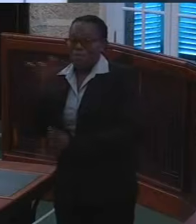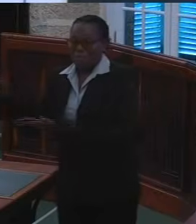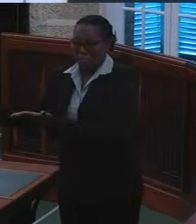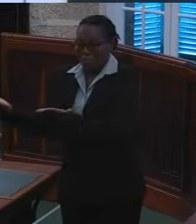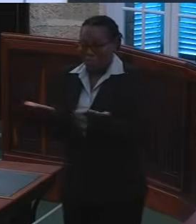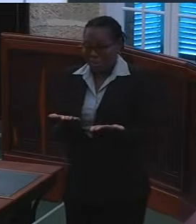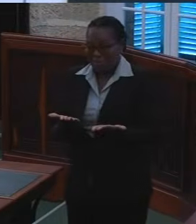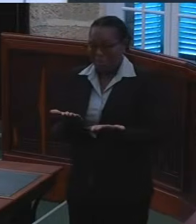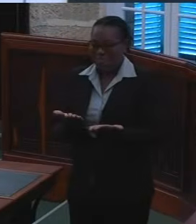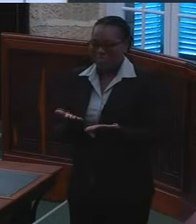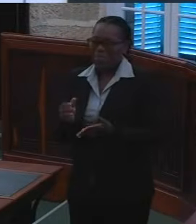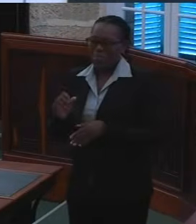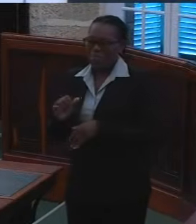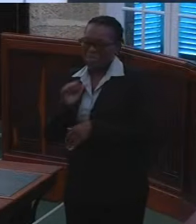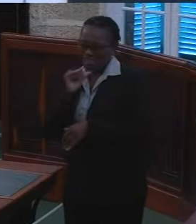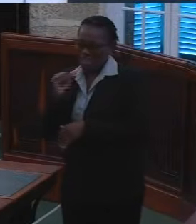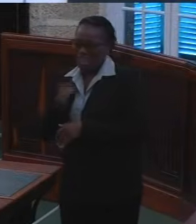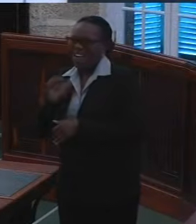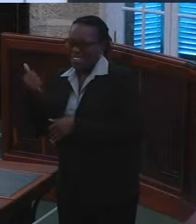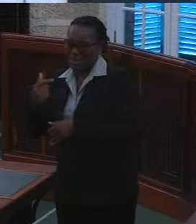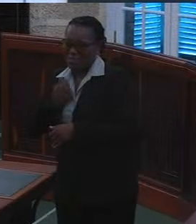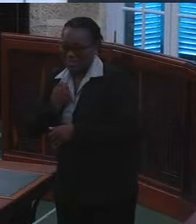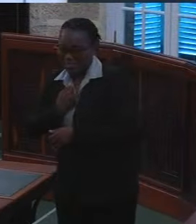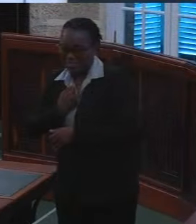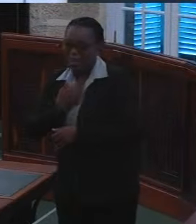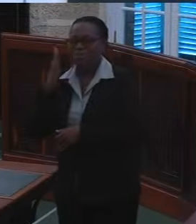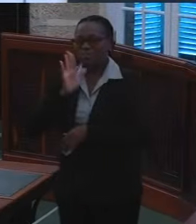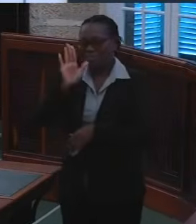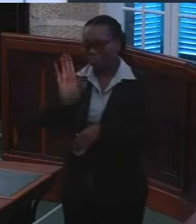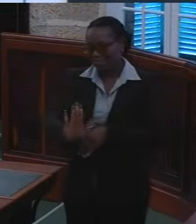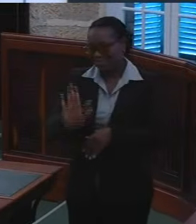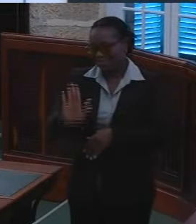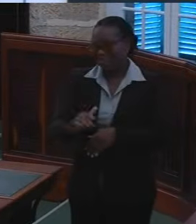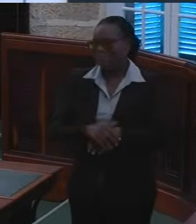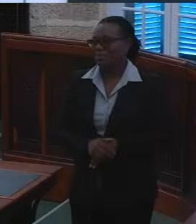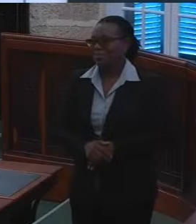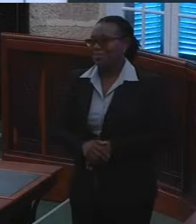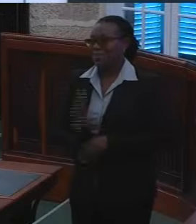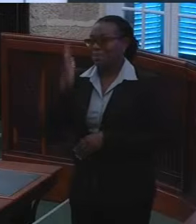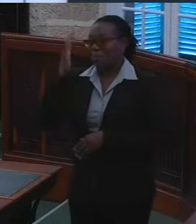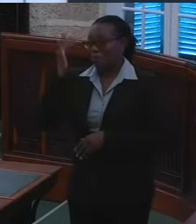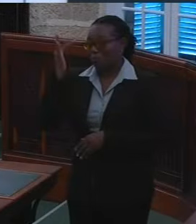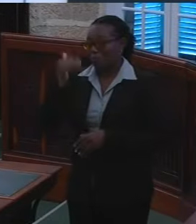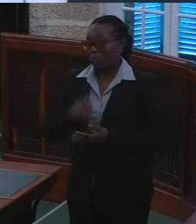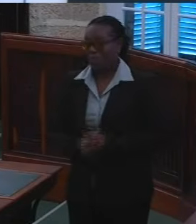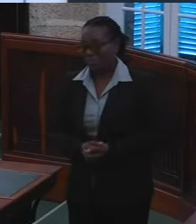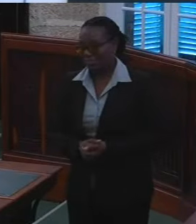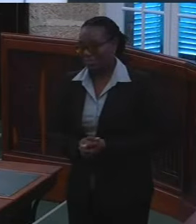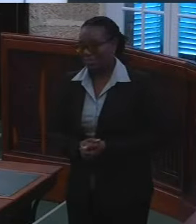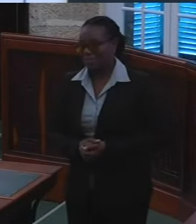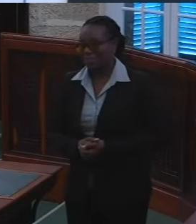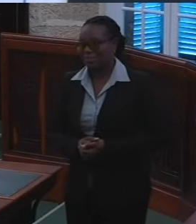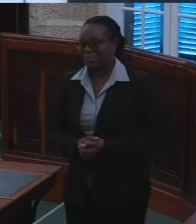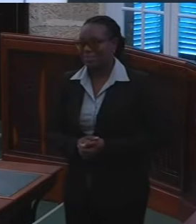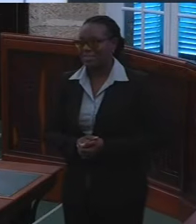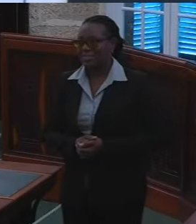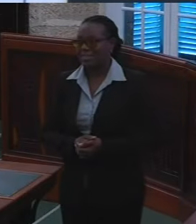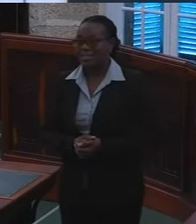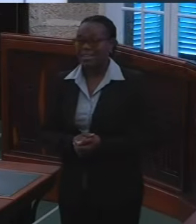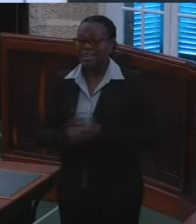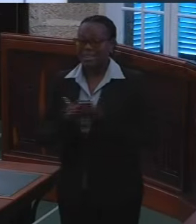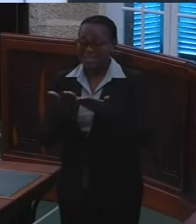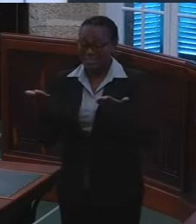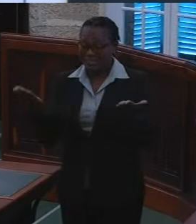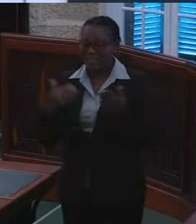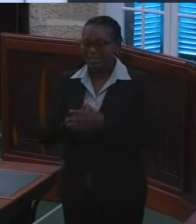than myself, it would have been him. There is no greater human being on earth in this regard, sir,